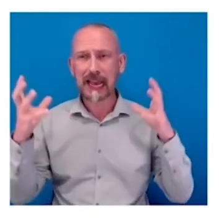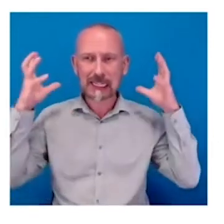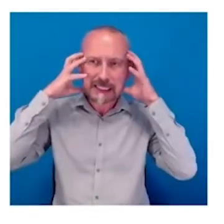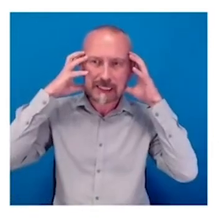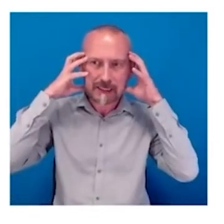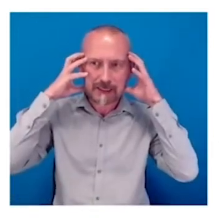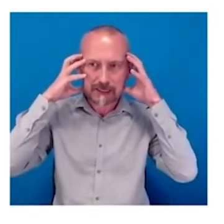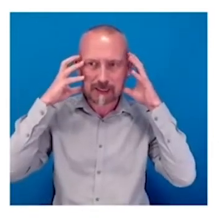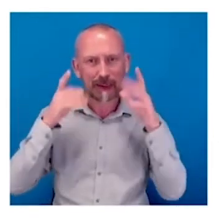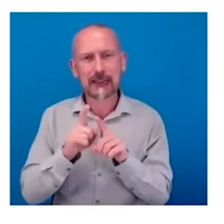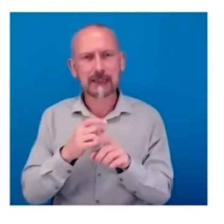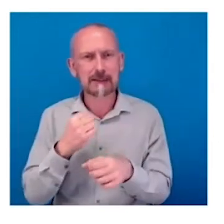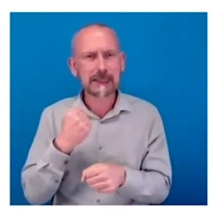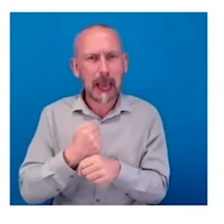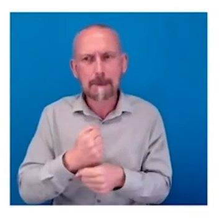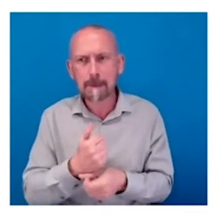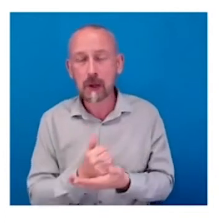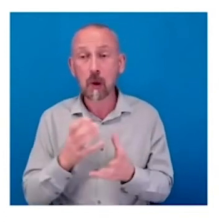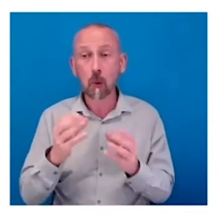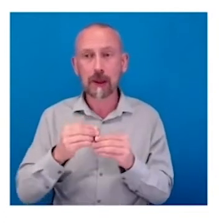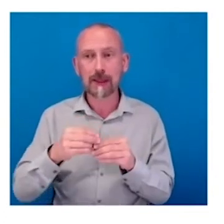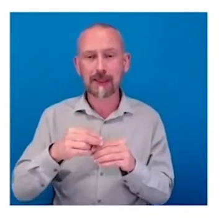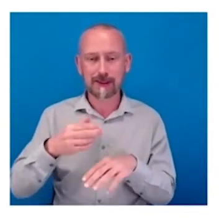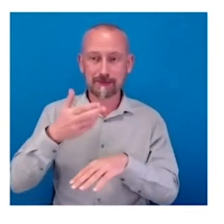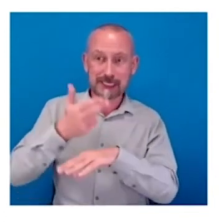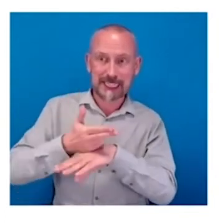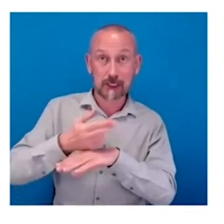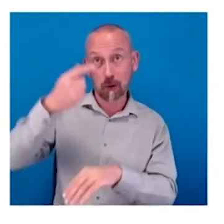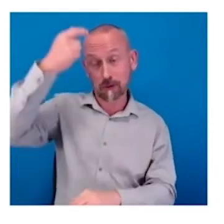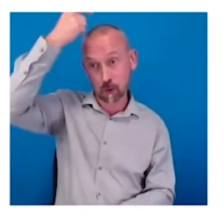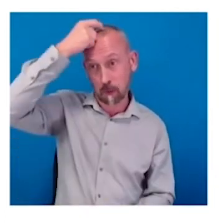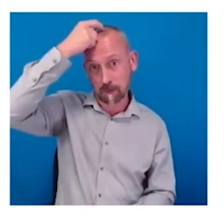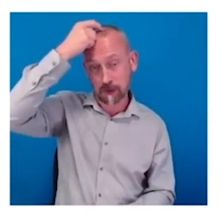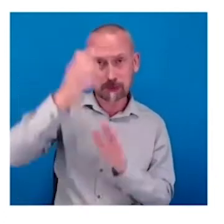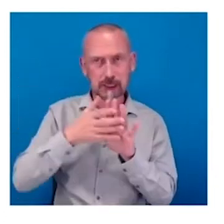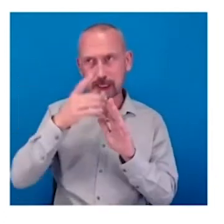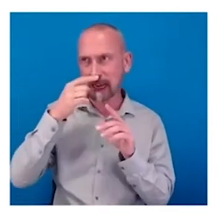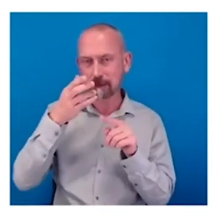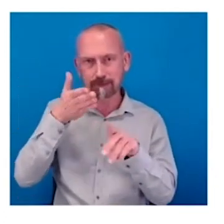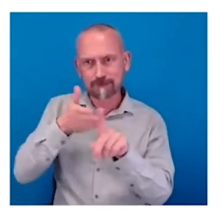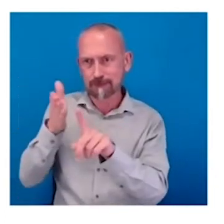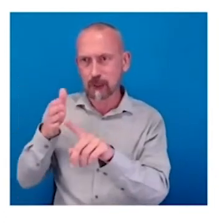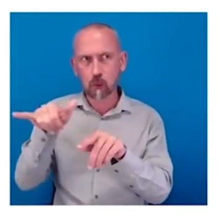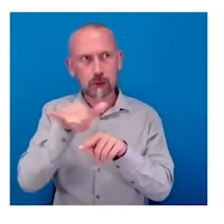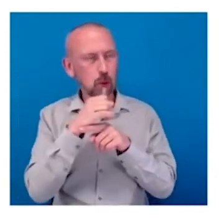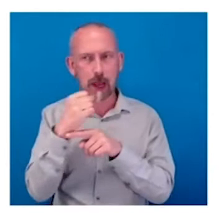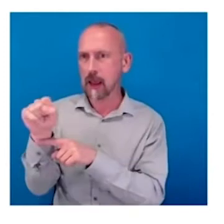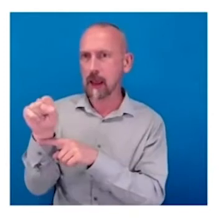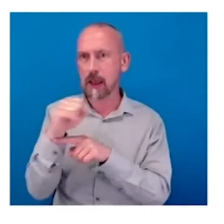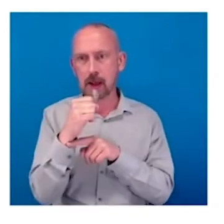determine which way a person was facing. Those sensors were then attached to a small PCB,